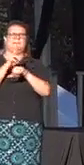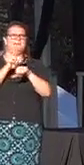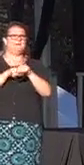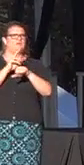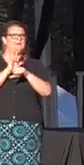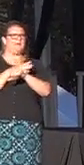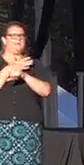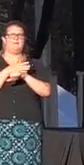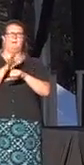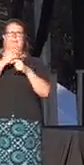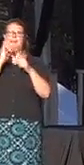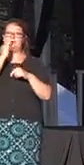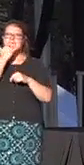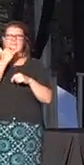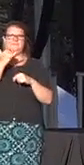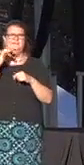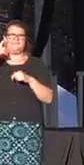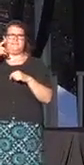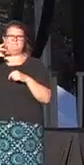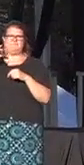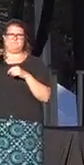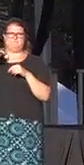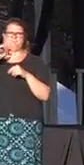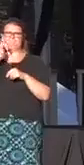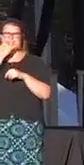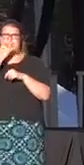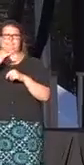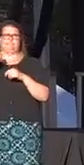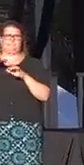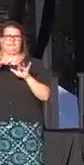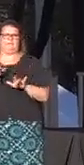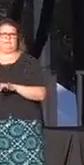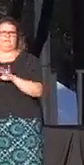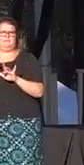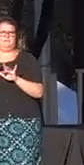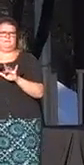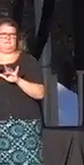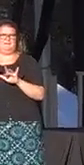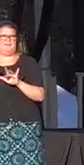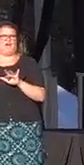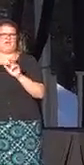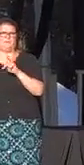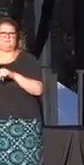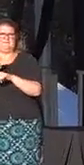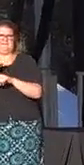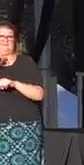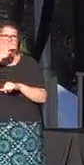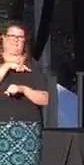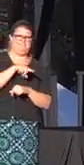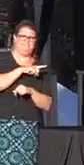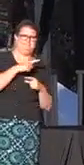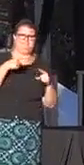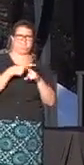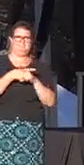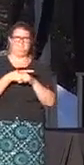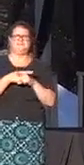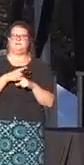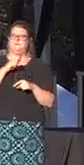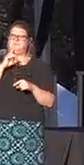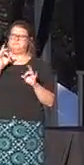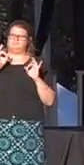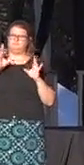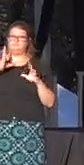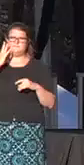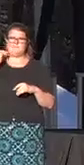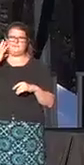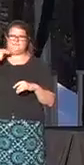sound tech mistakenly played a recording of the national anthem that was sung by somebody else. It was an upsetting experience, and it put